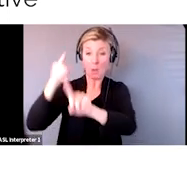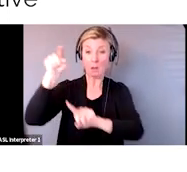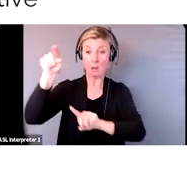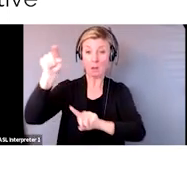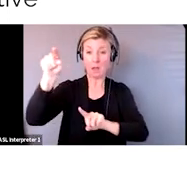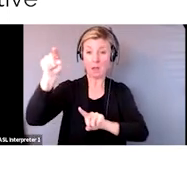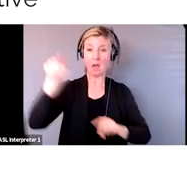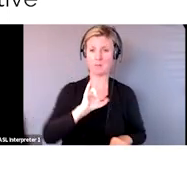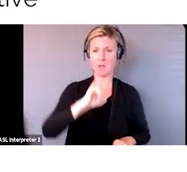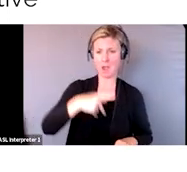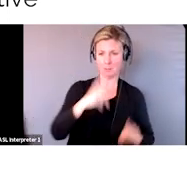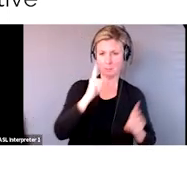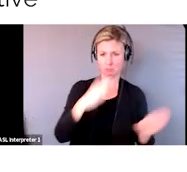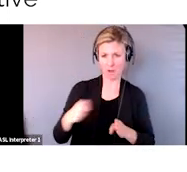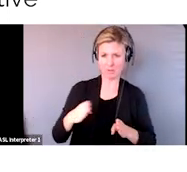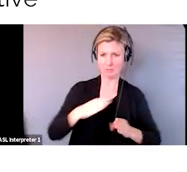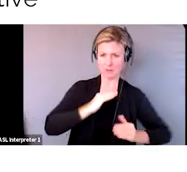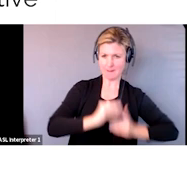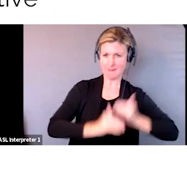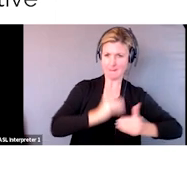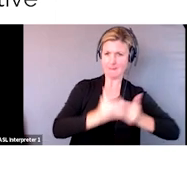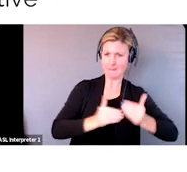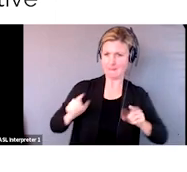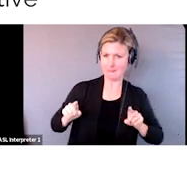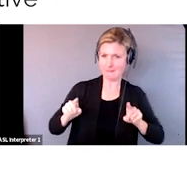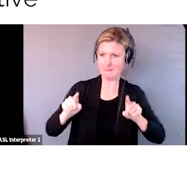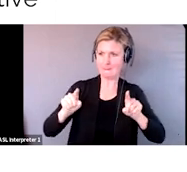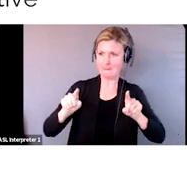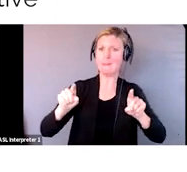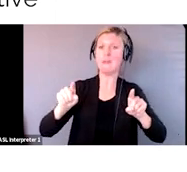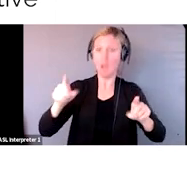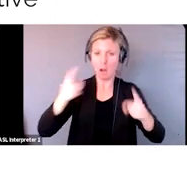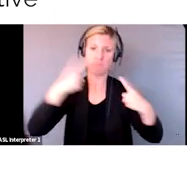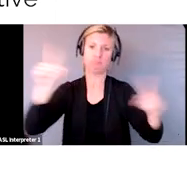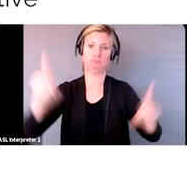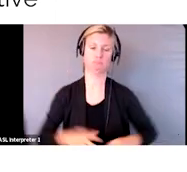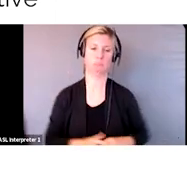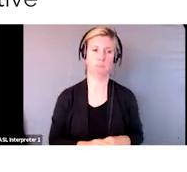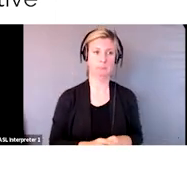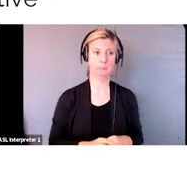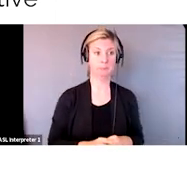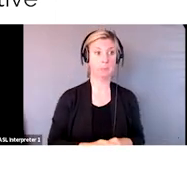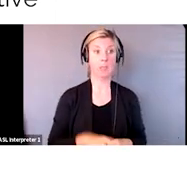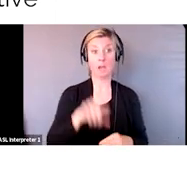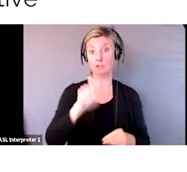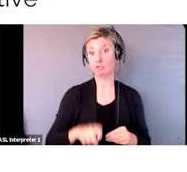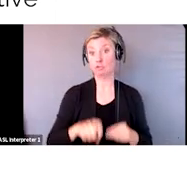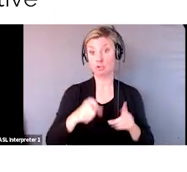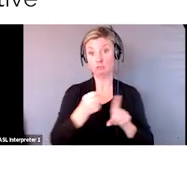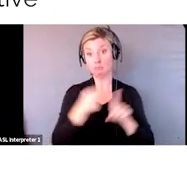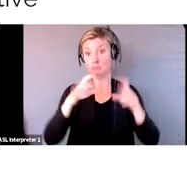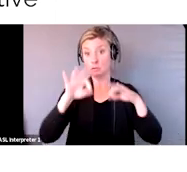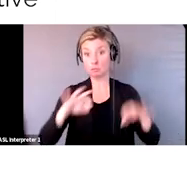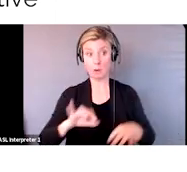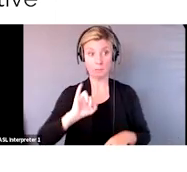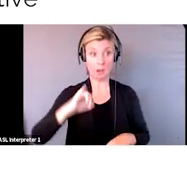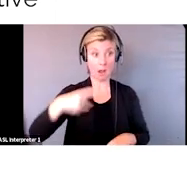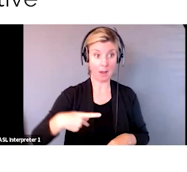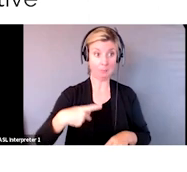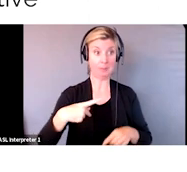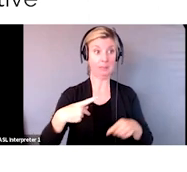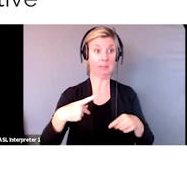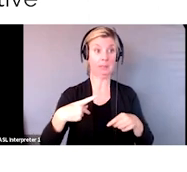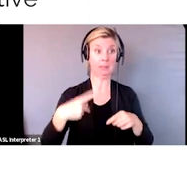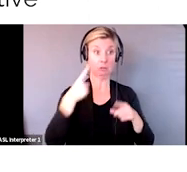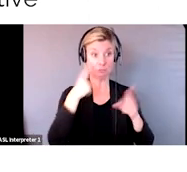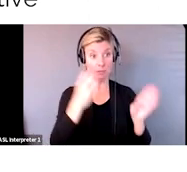to help achieve those goals? So your IP strategy should describe IP management through all of its phases. Development, so